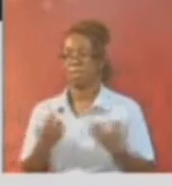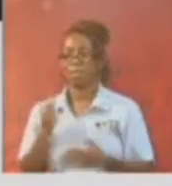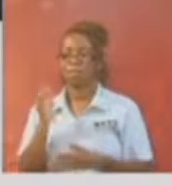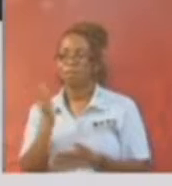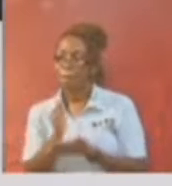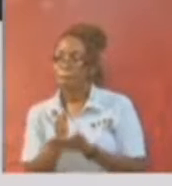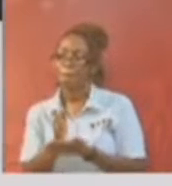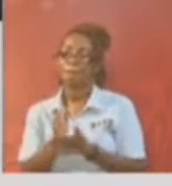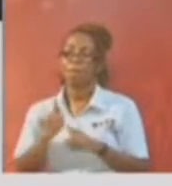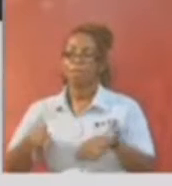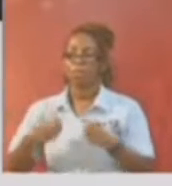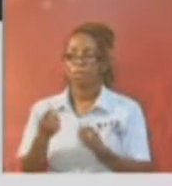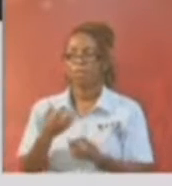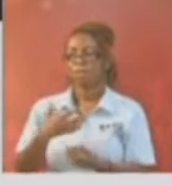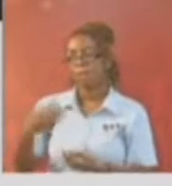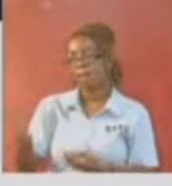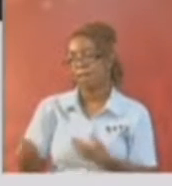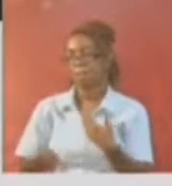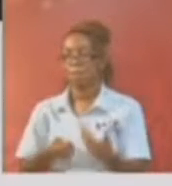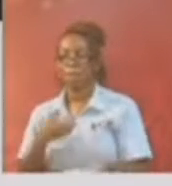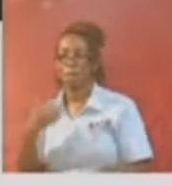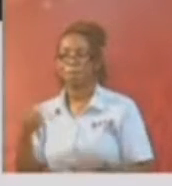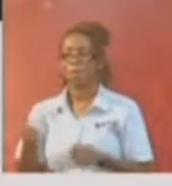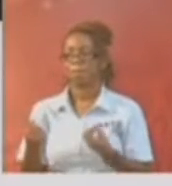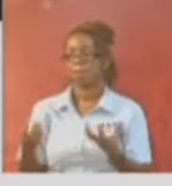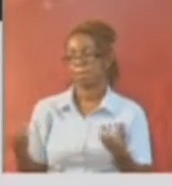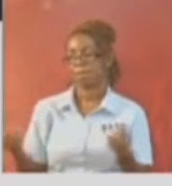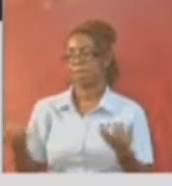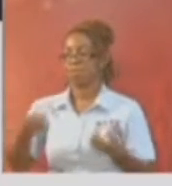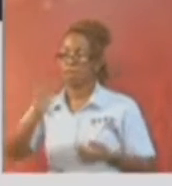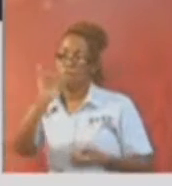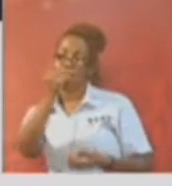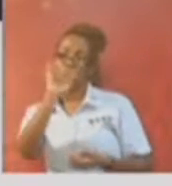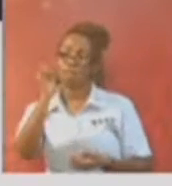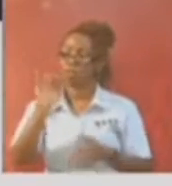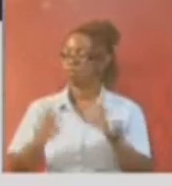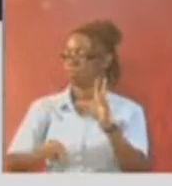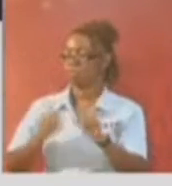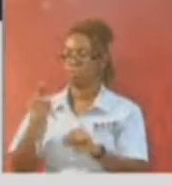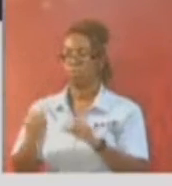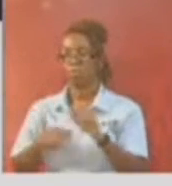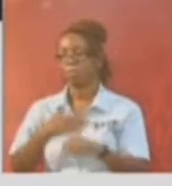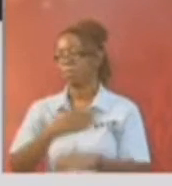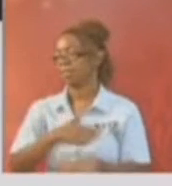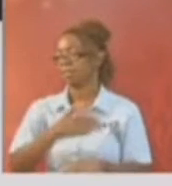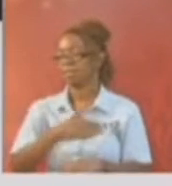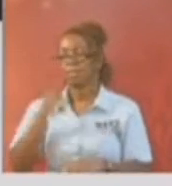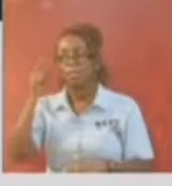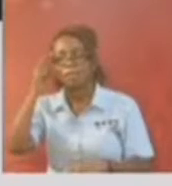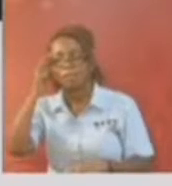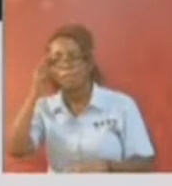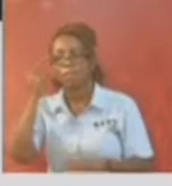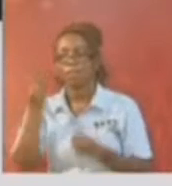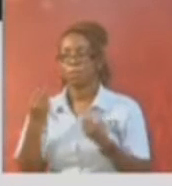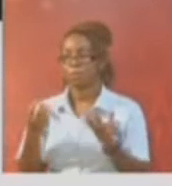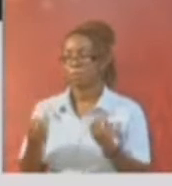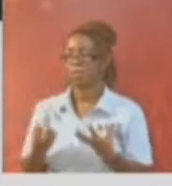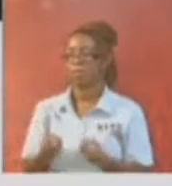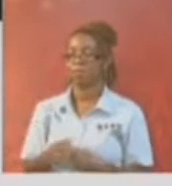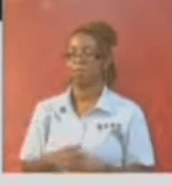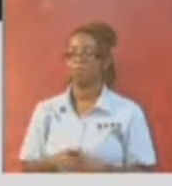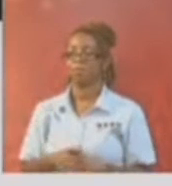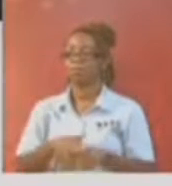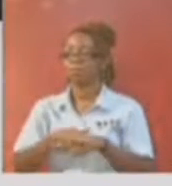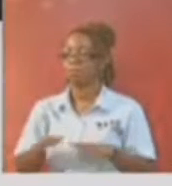purchases. The public is asked to conduct this activity mindfully so as to avoid the occasion of heavy